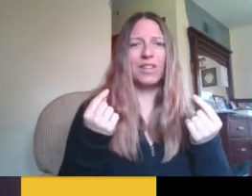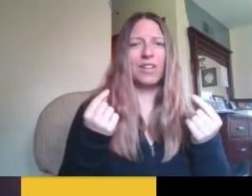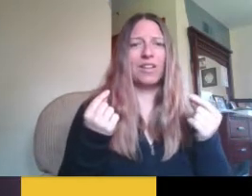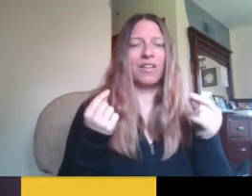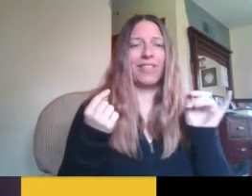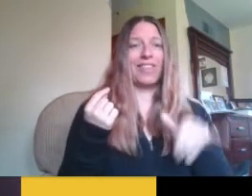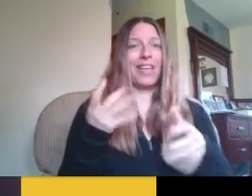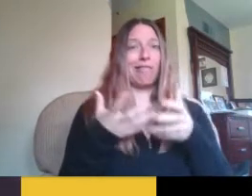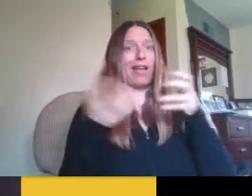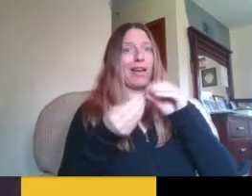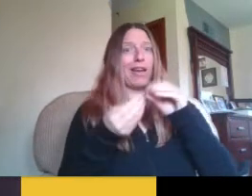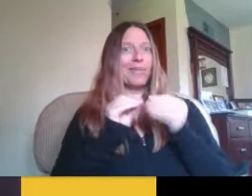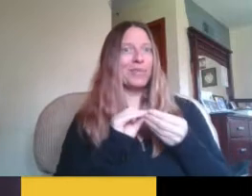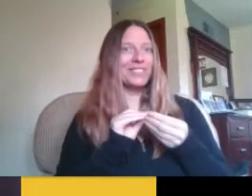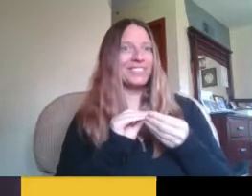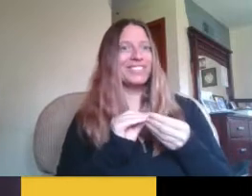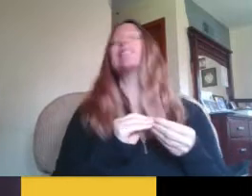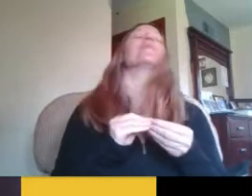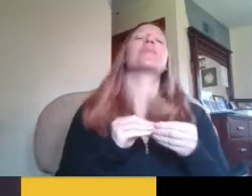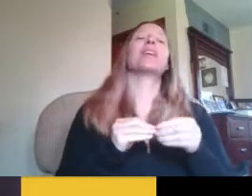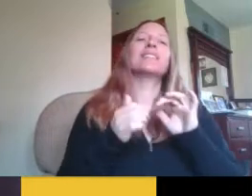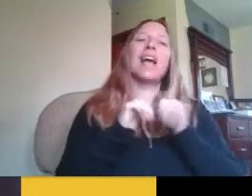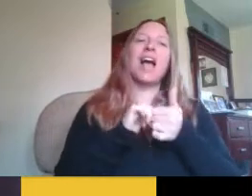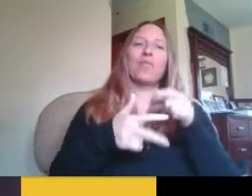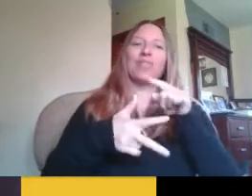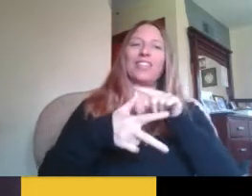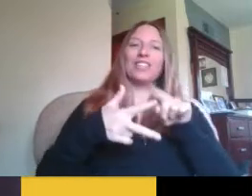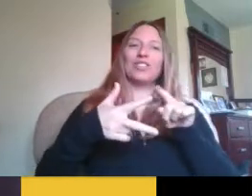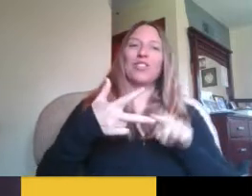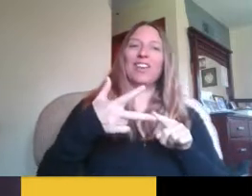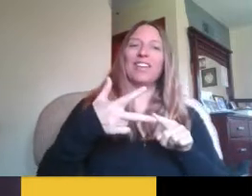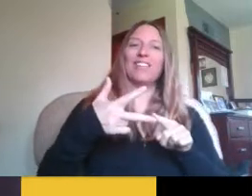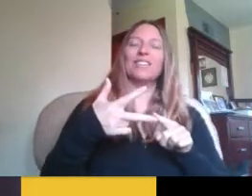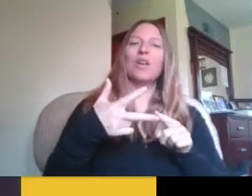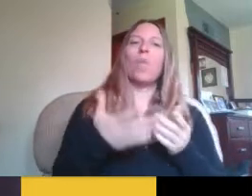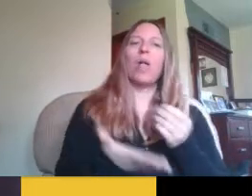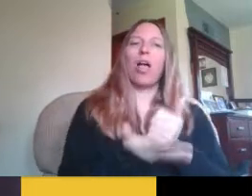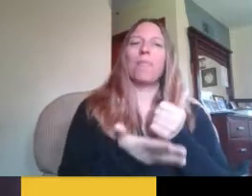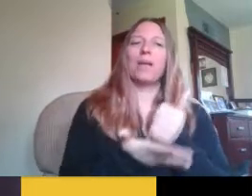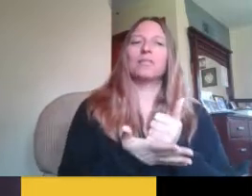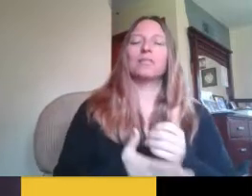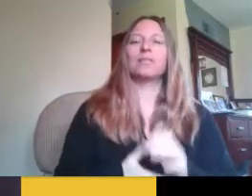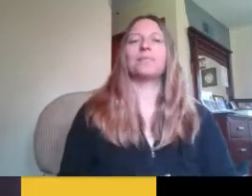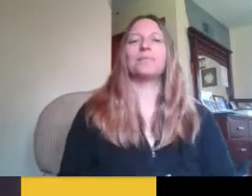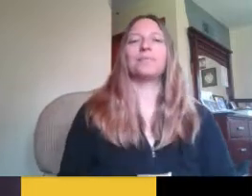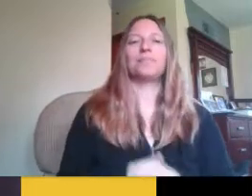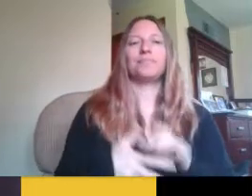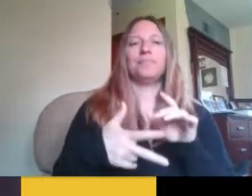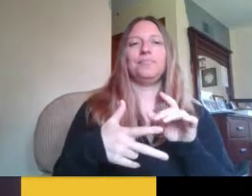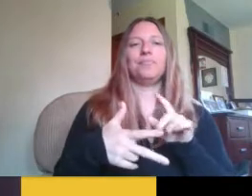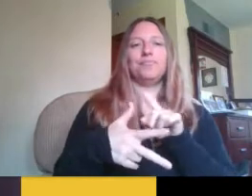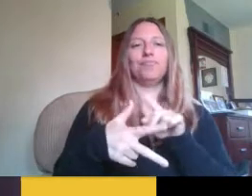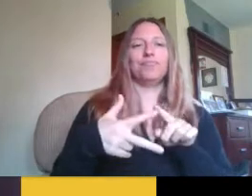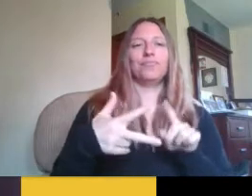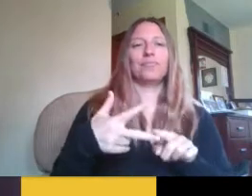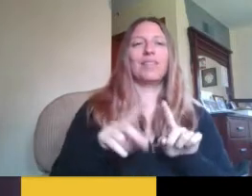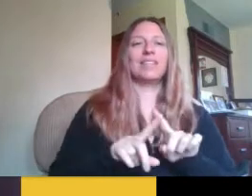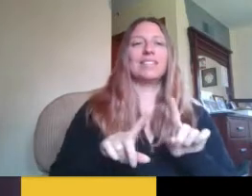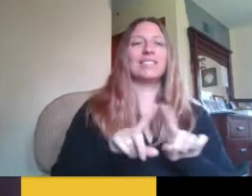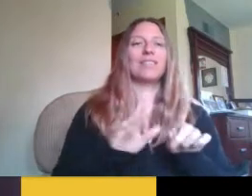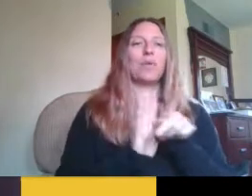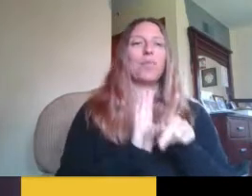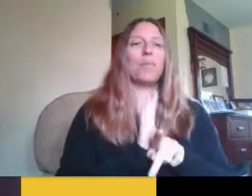lot of numbers. But that's where mean, median, and mode can really help us out. There are three different properties of data sets that can give